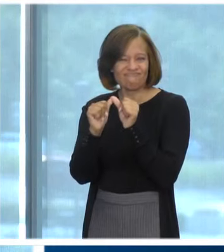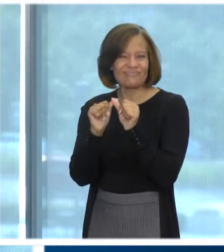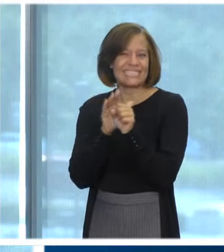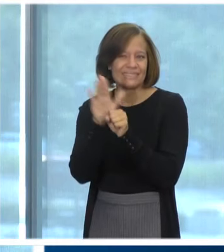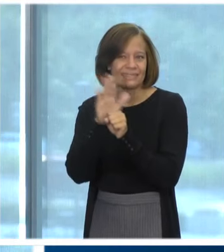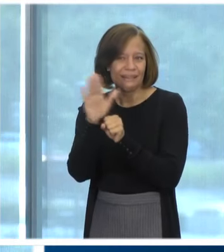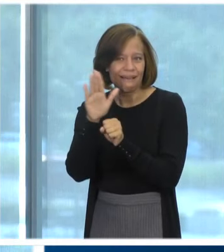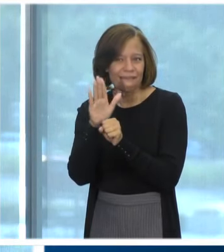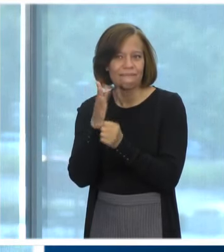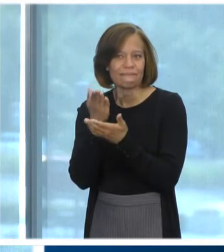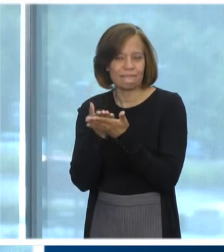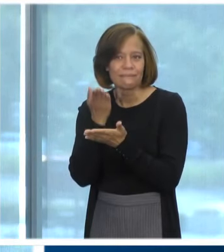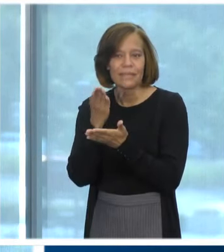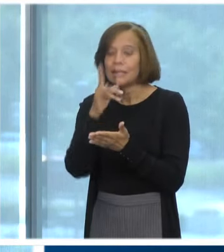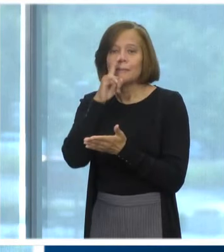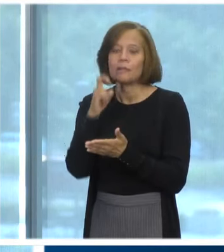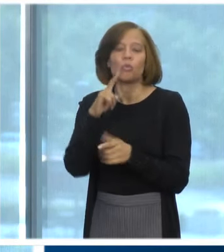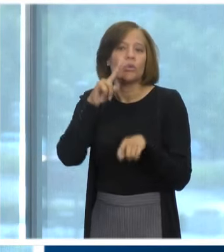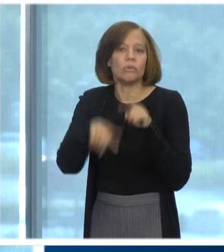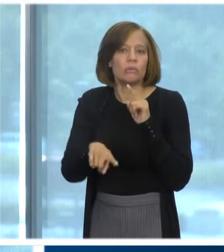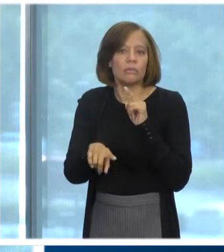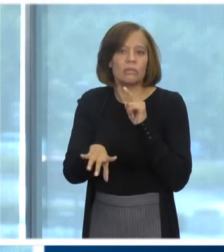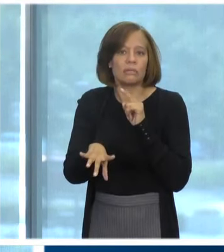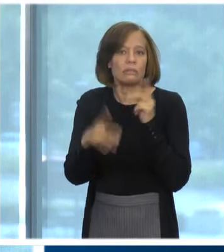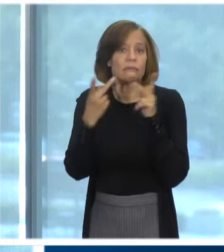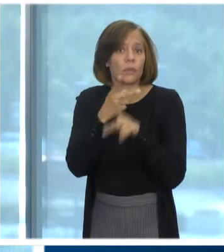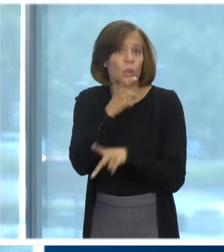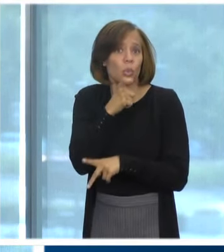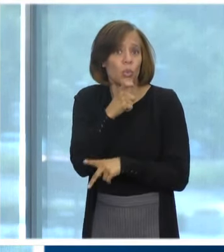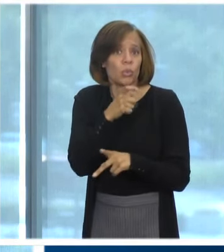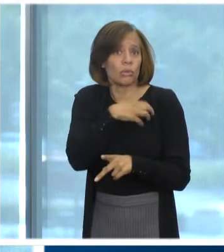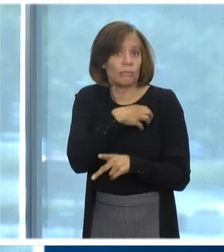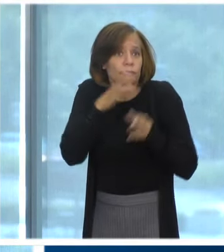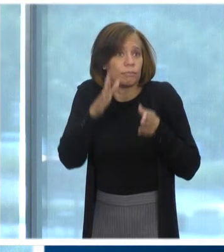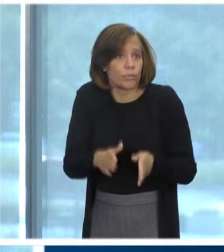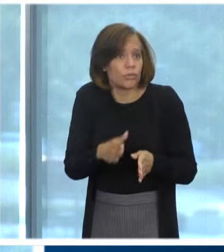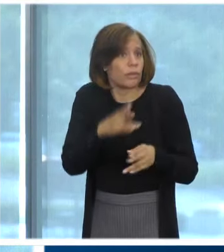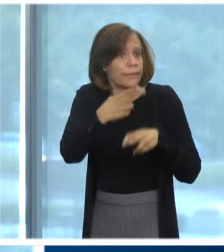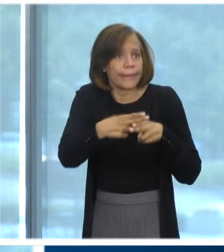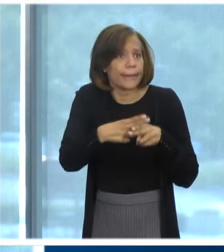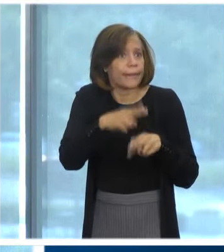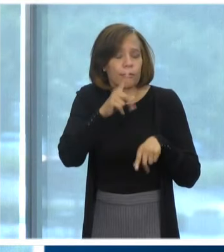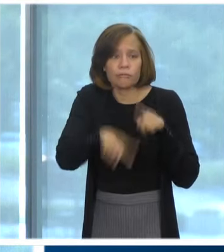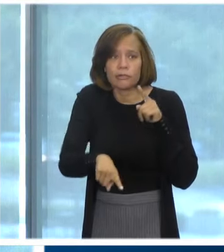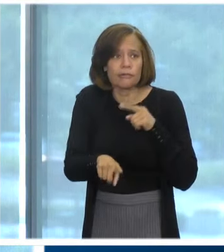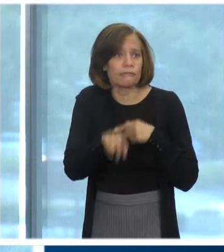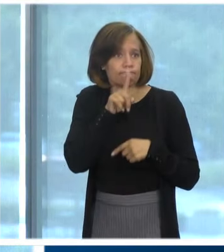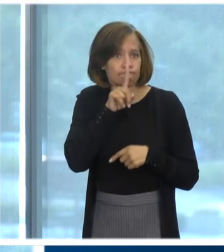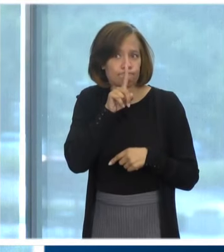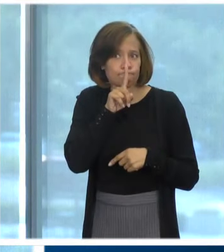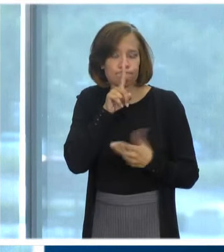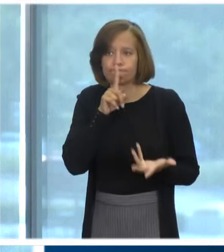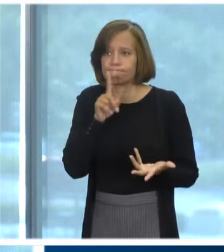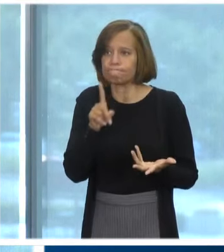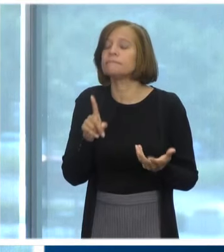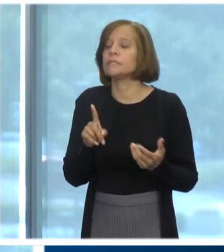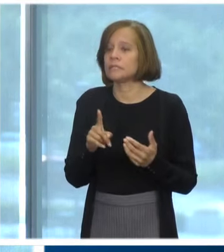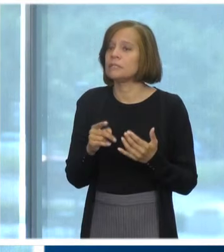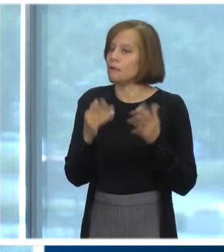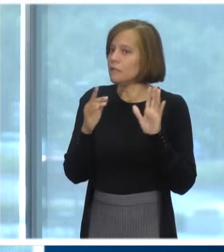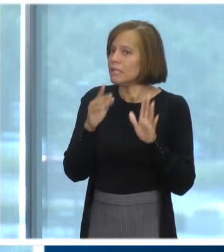to identify the officers involved. So here are some of the challenges in identifying officers, again, some of which the city has